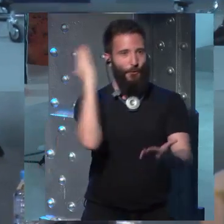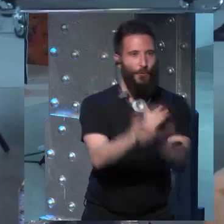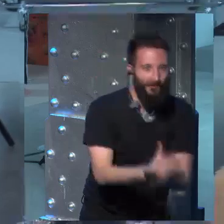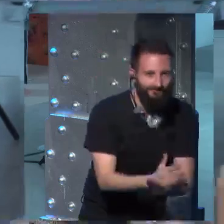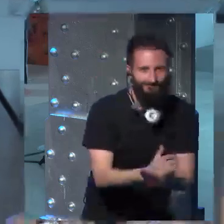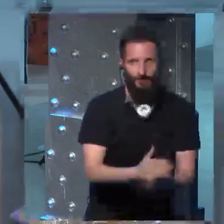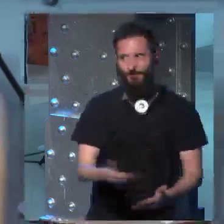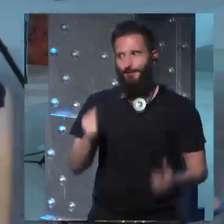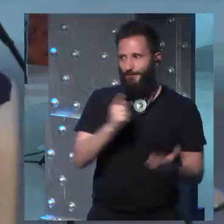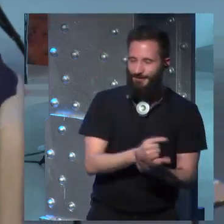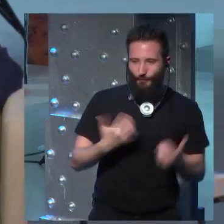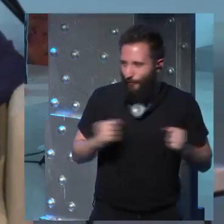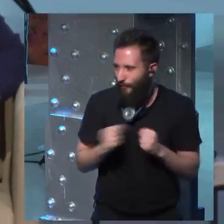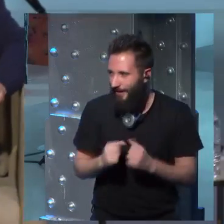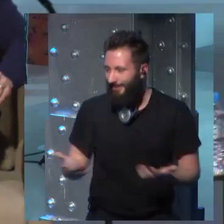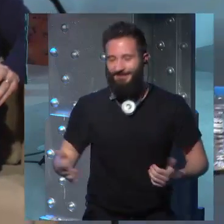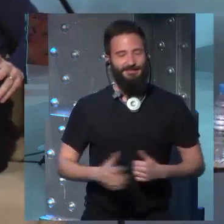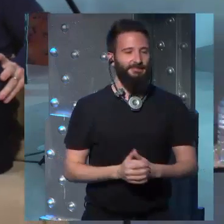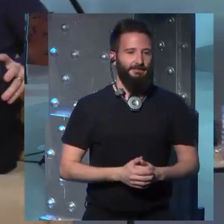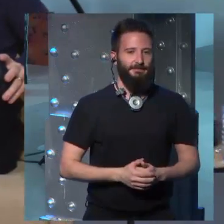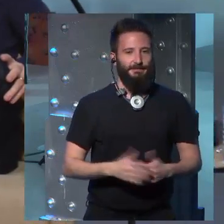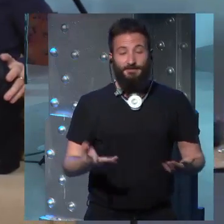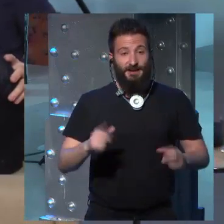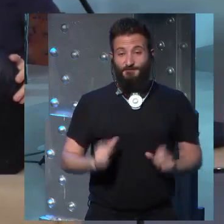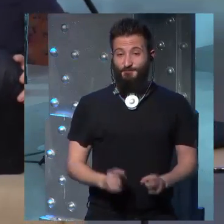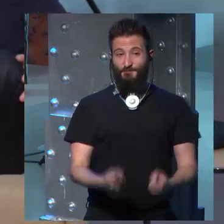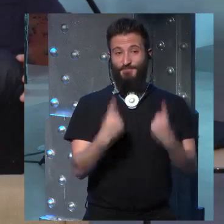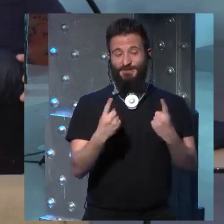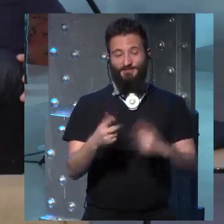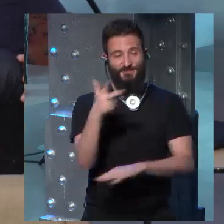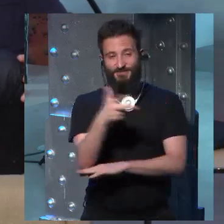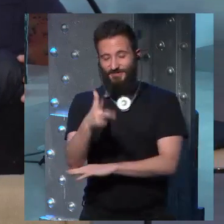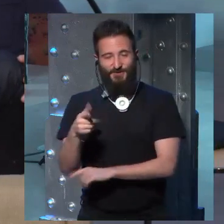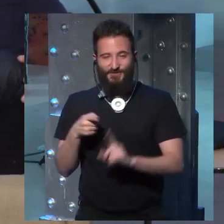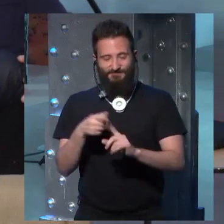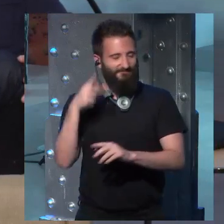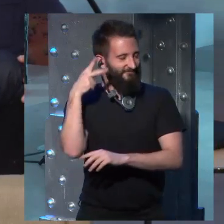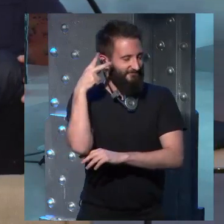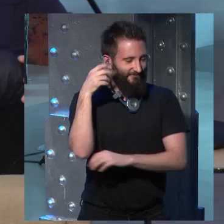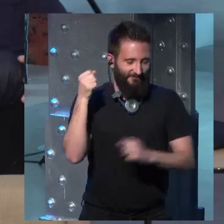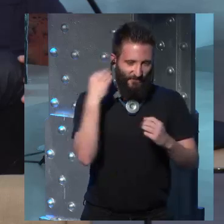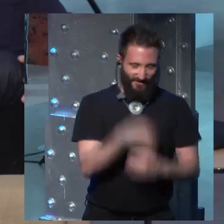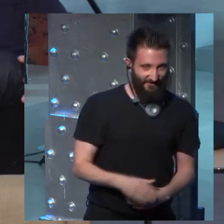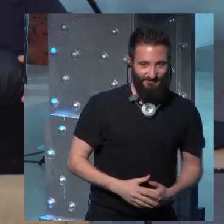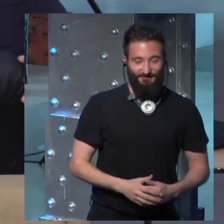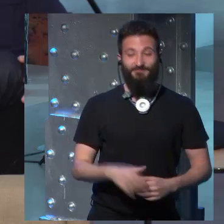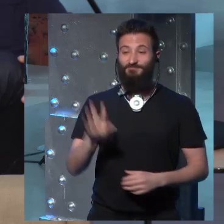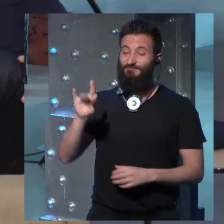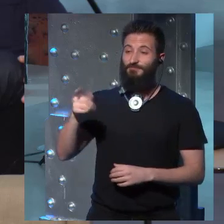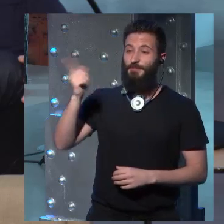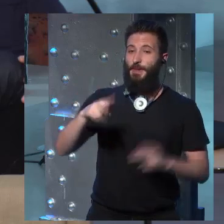Yes. So the first job is to act like you're not freezing. Yeah, totally. We also had a scene. There's a scene